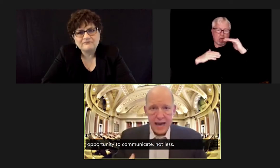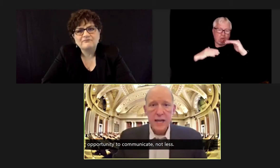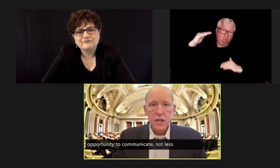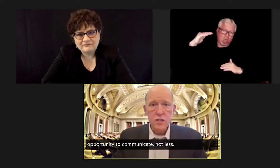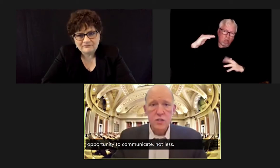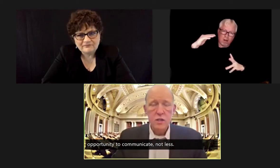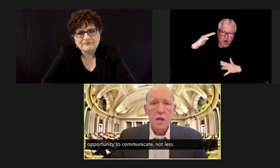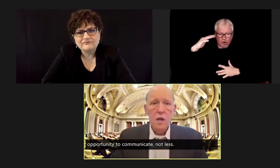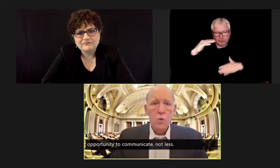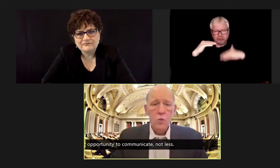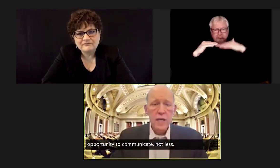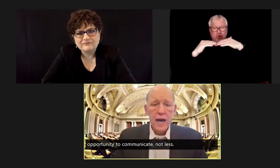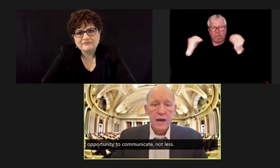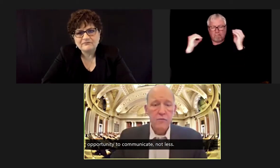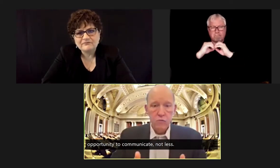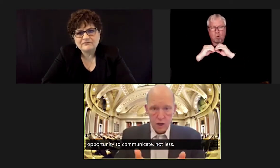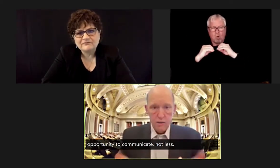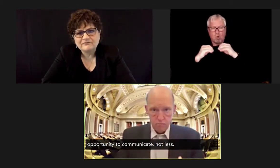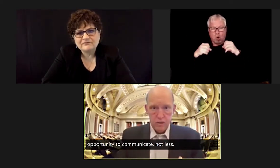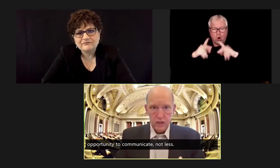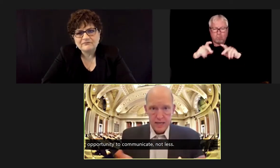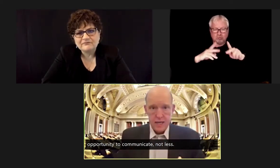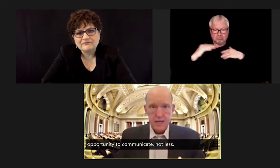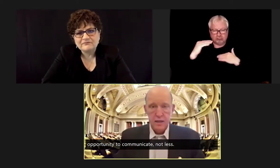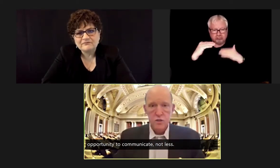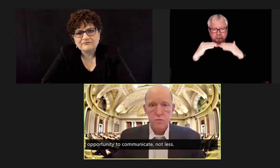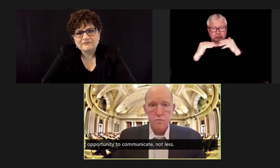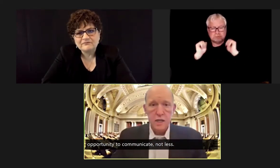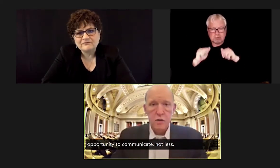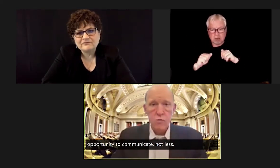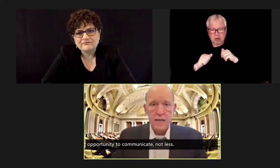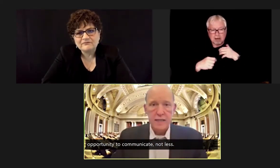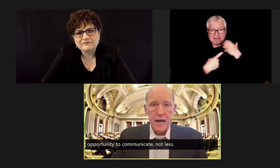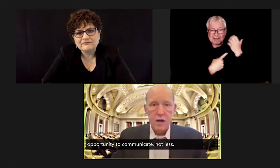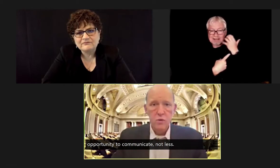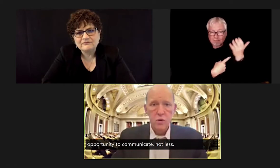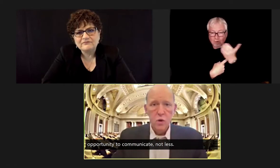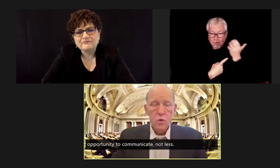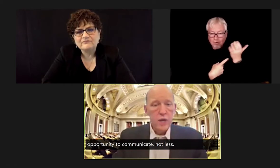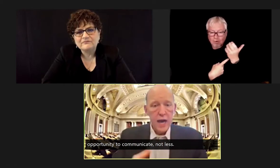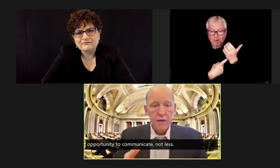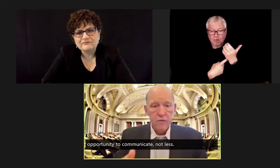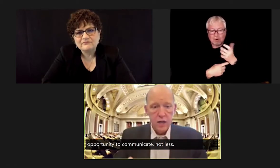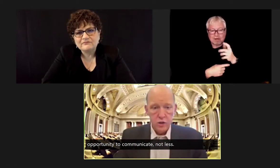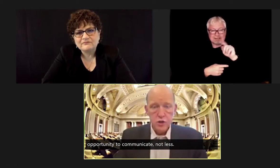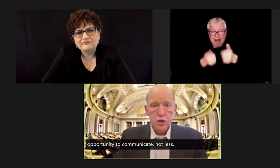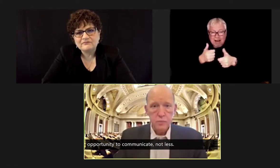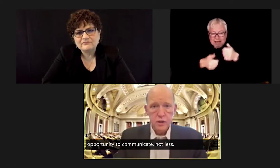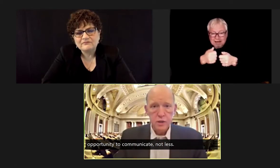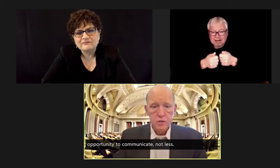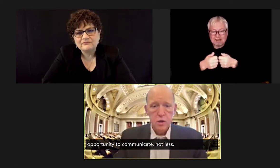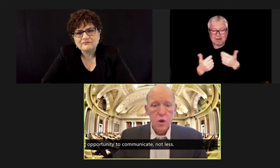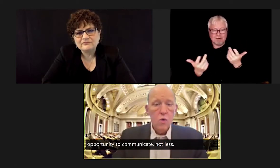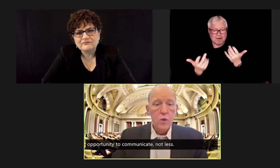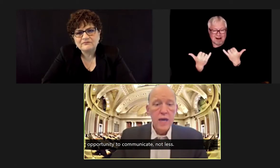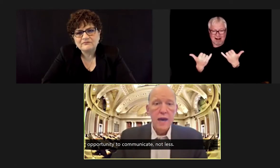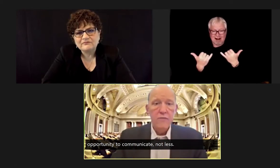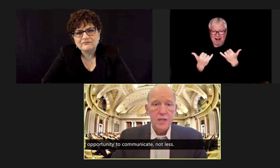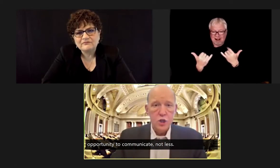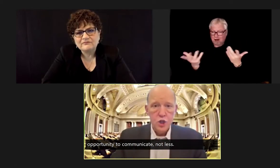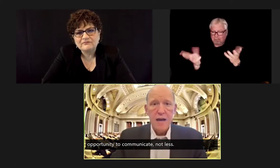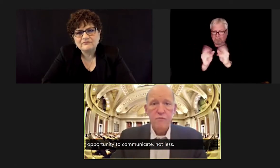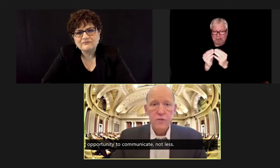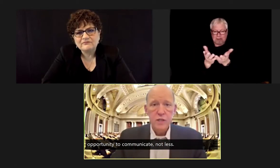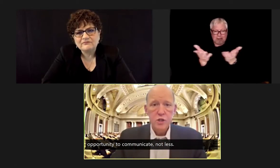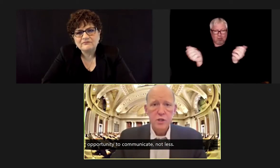can text. We have, like in this meeting right now, we have an interpreter, we have